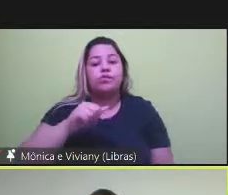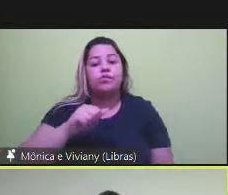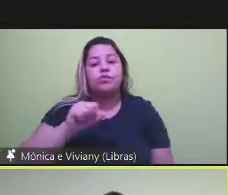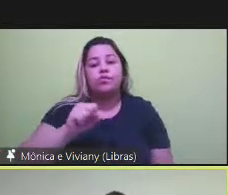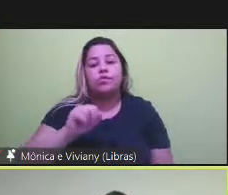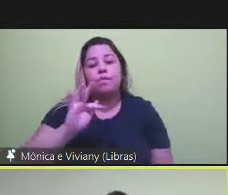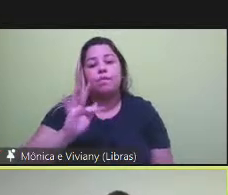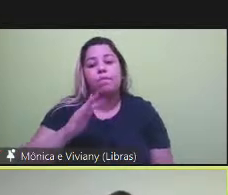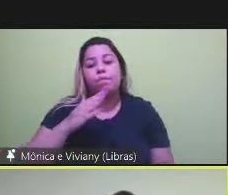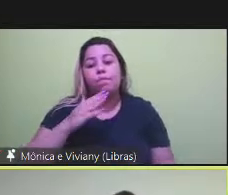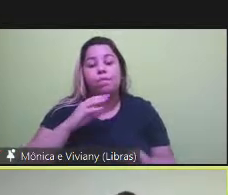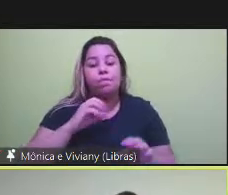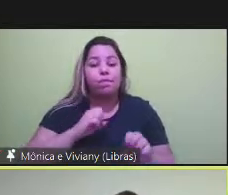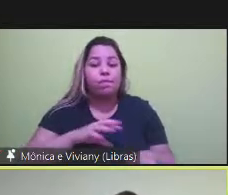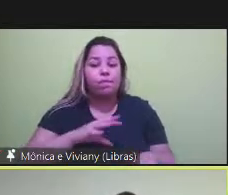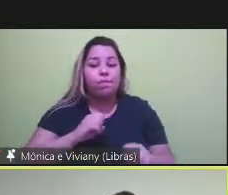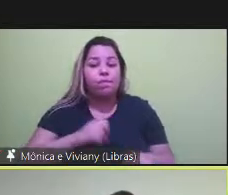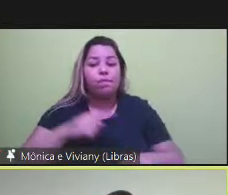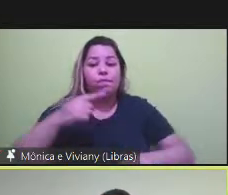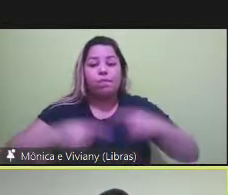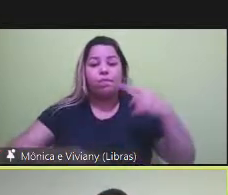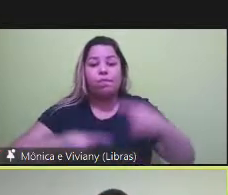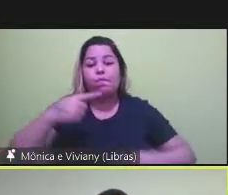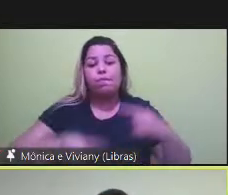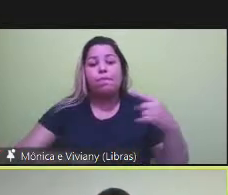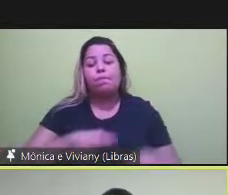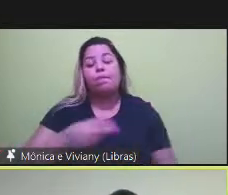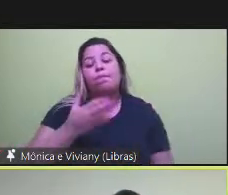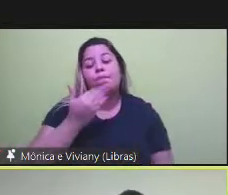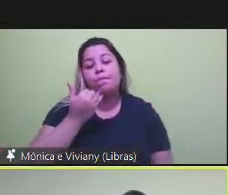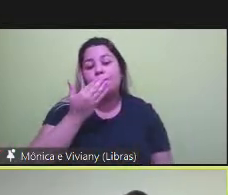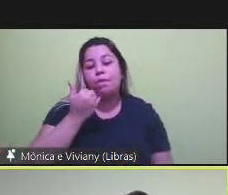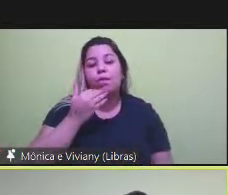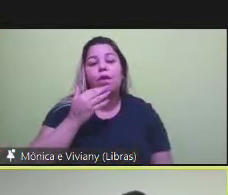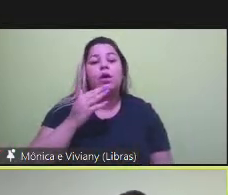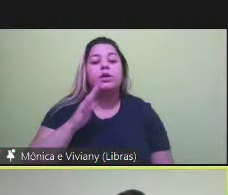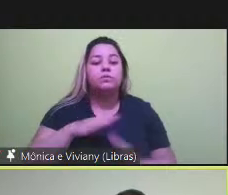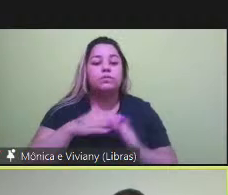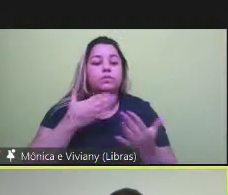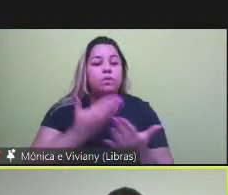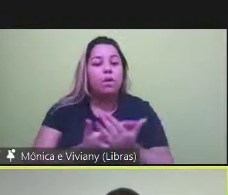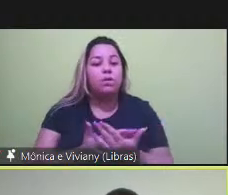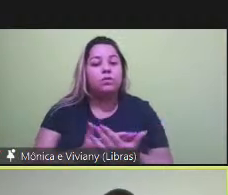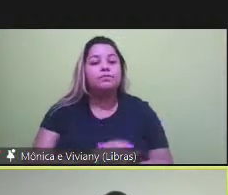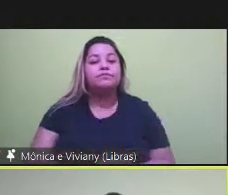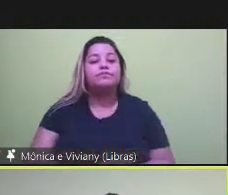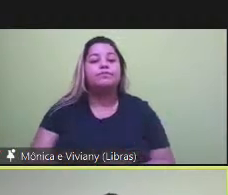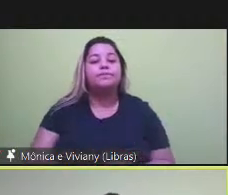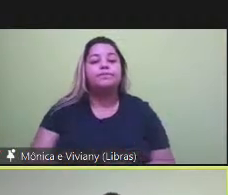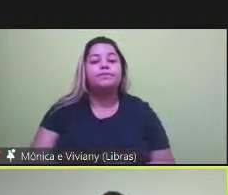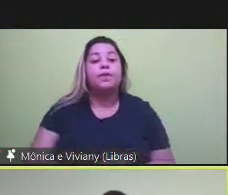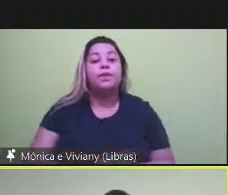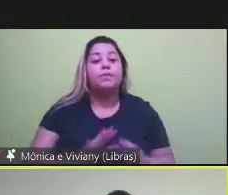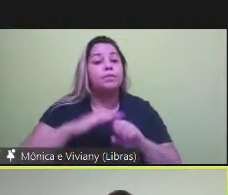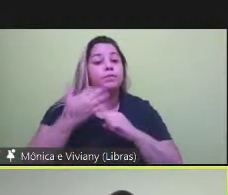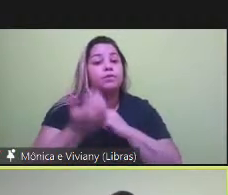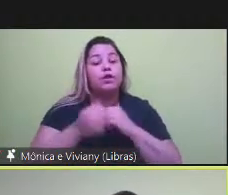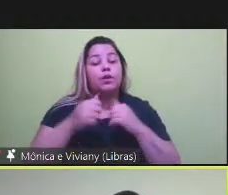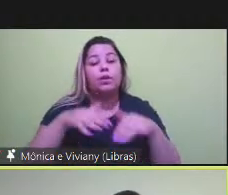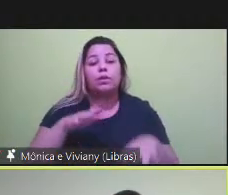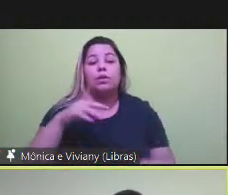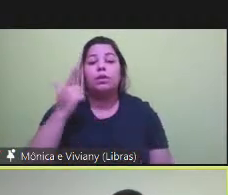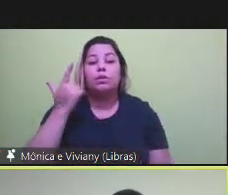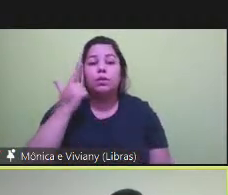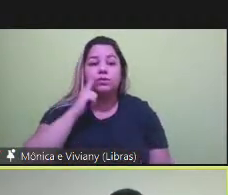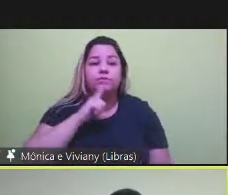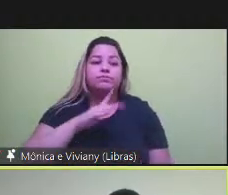from NASP and education to discuss school food. Due to the pandemic, we